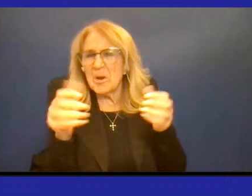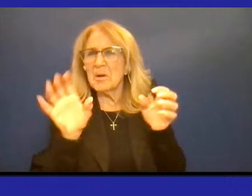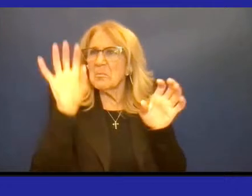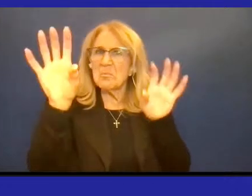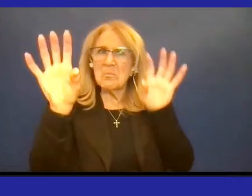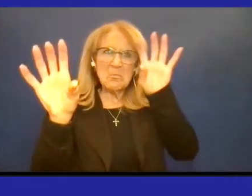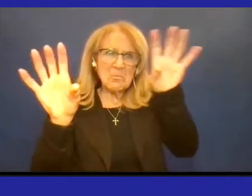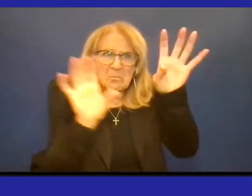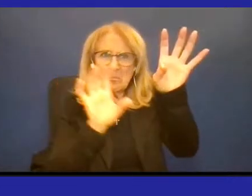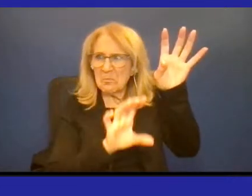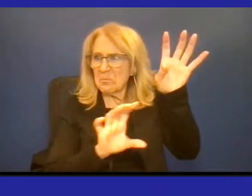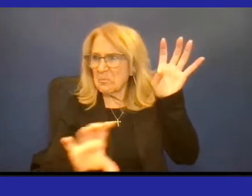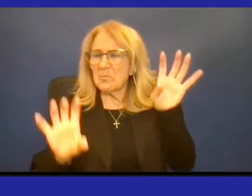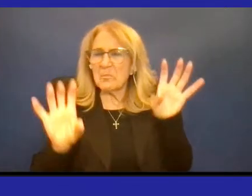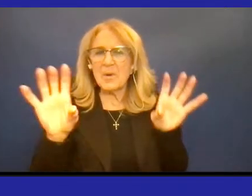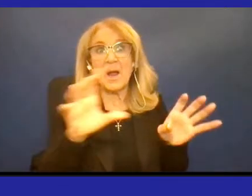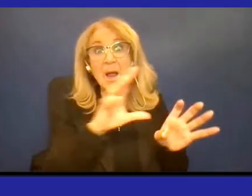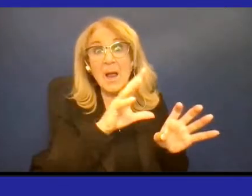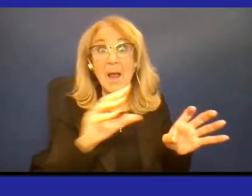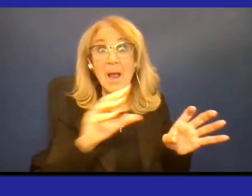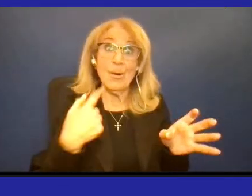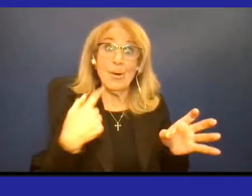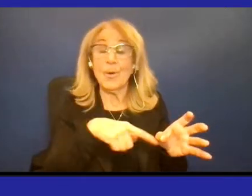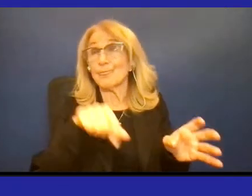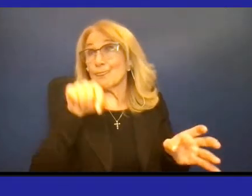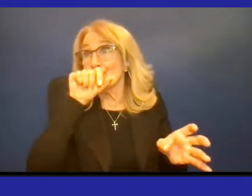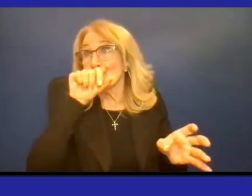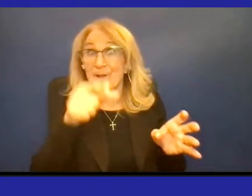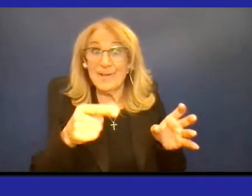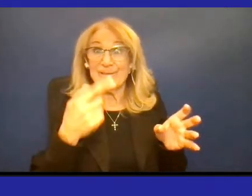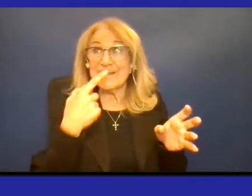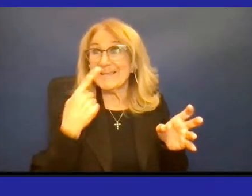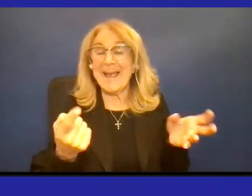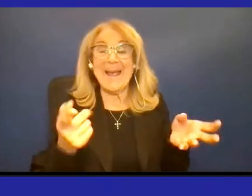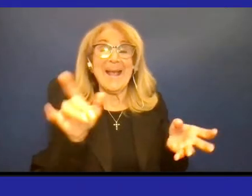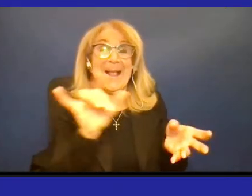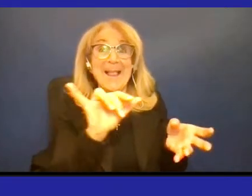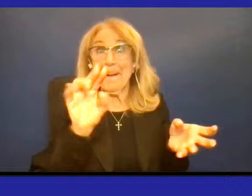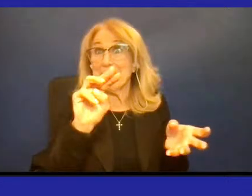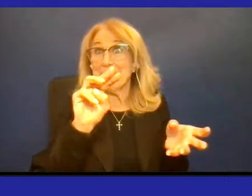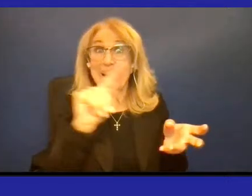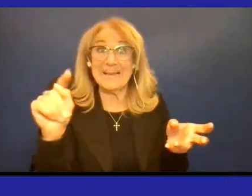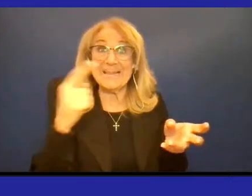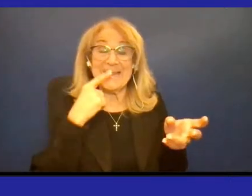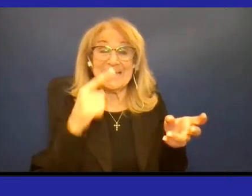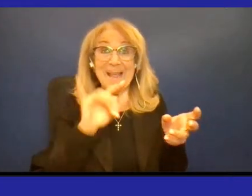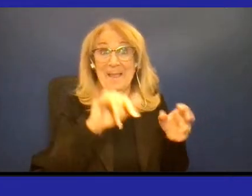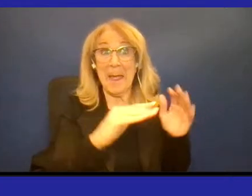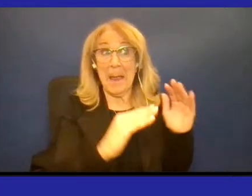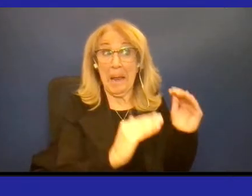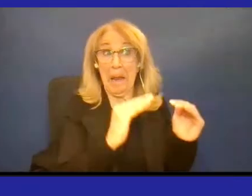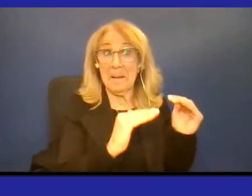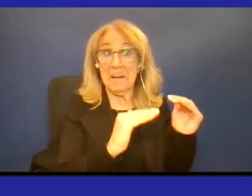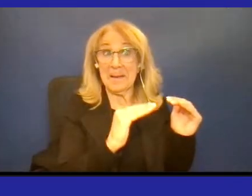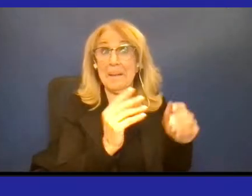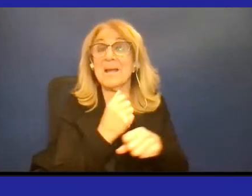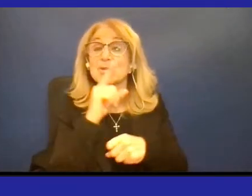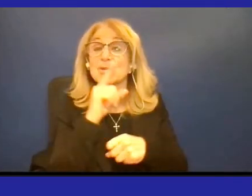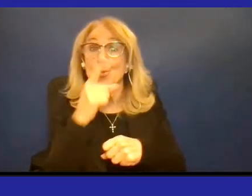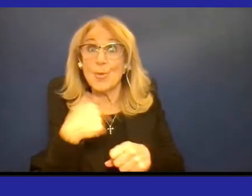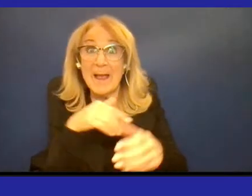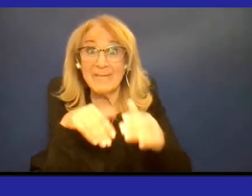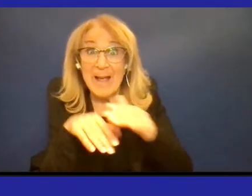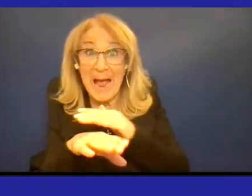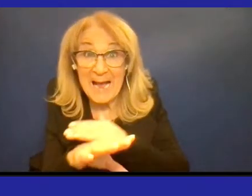But and of course we would love to pull this up as I think Matt always says. There's that balance between wanting to make sure we have the access and availability of a network